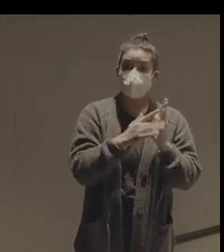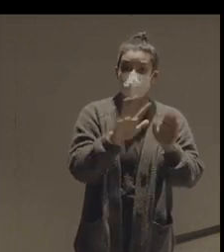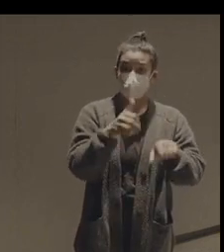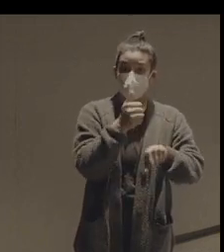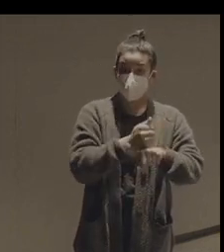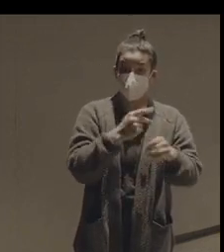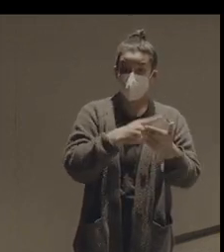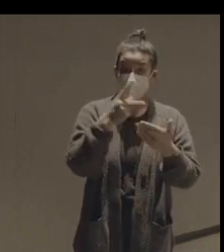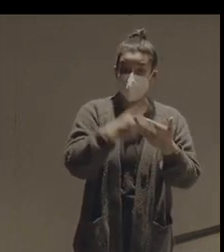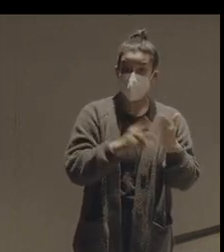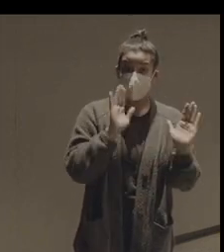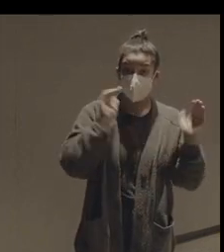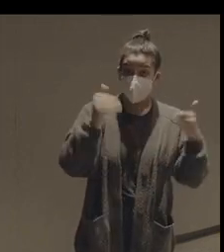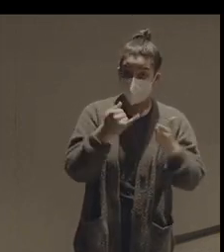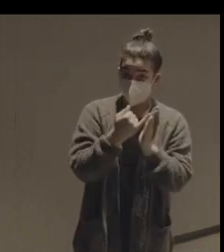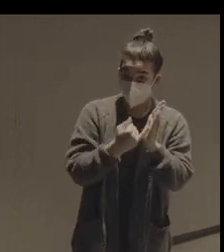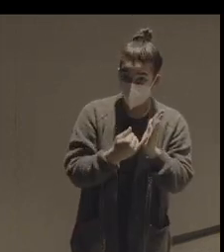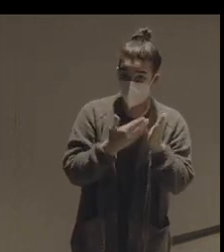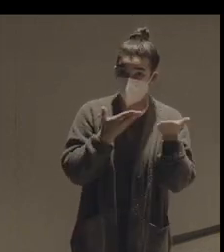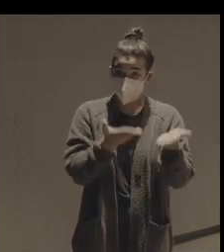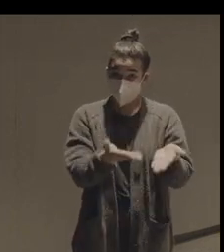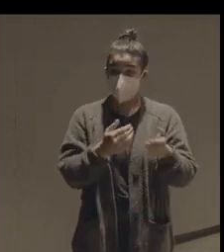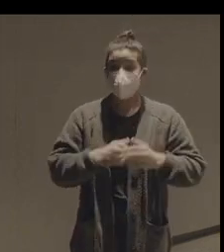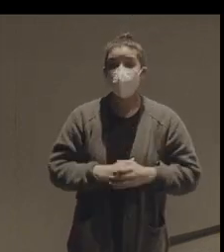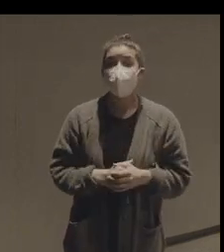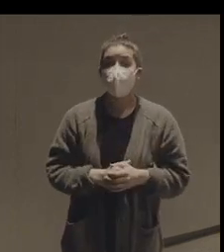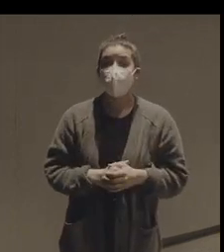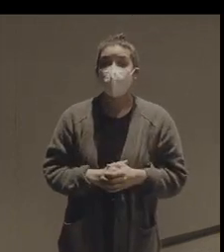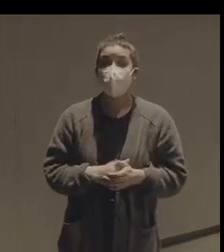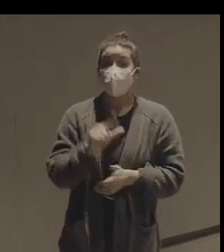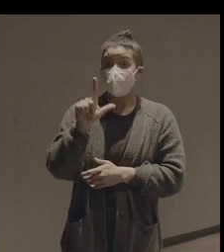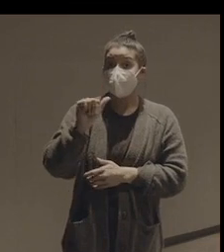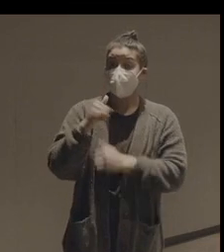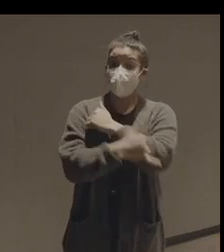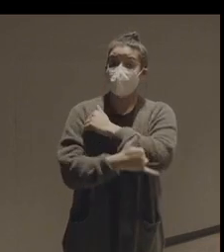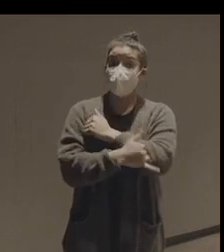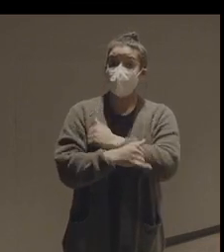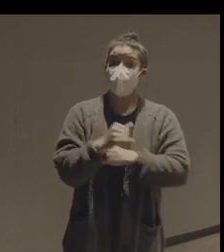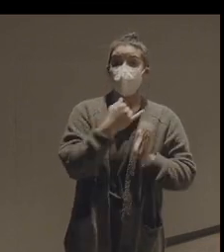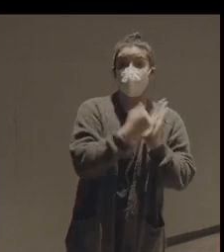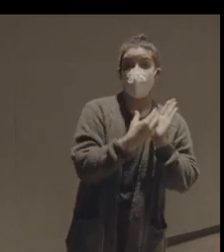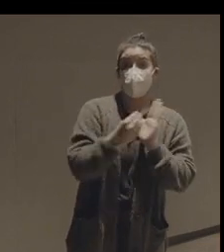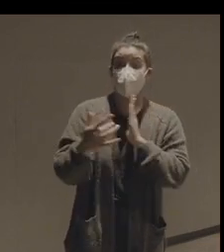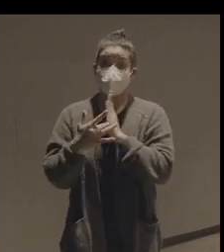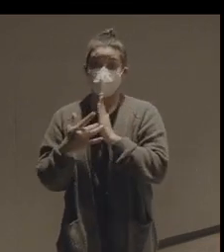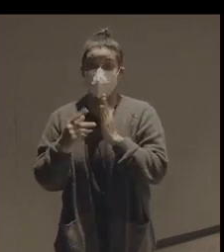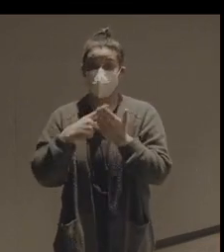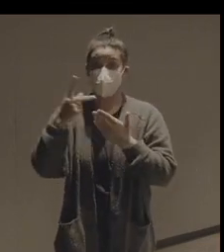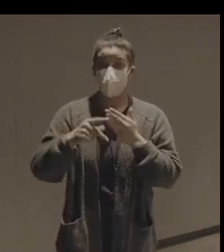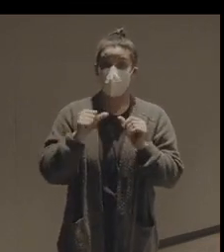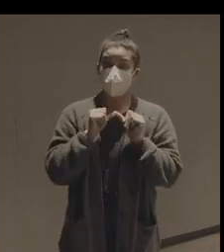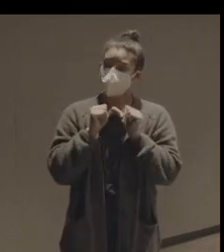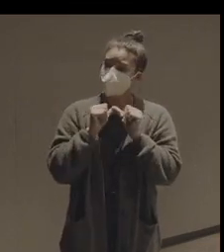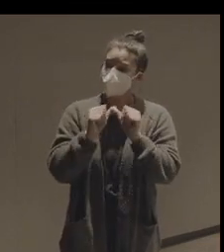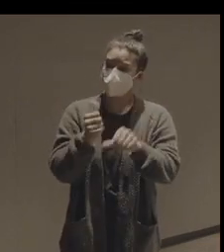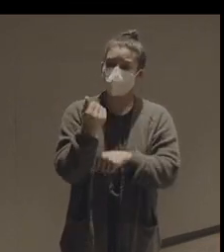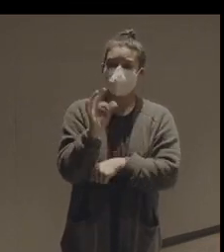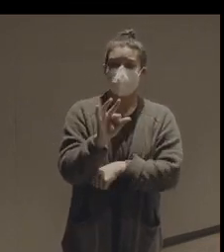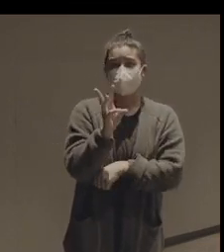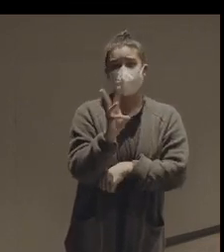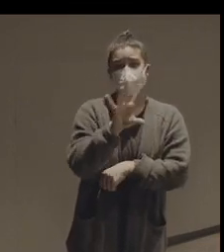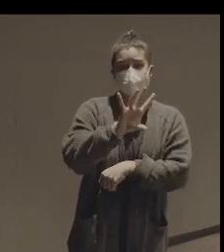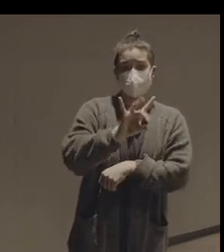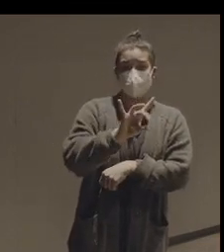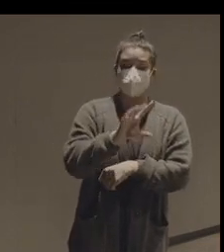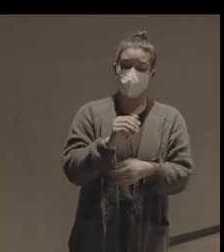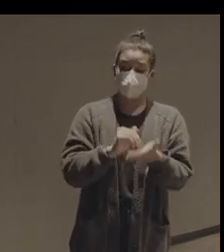Pasadena. The LA County Art and Tech program ran from 1967 to 1971. Tuckman's group included artists